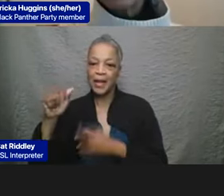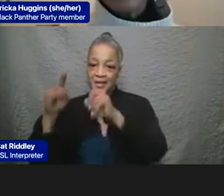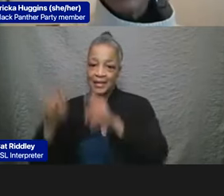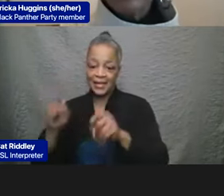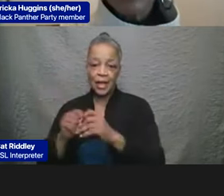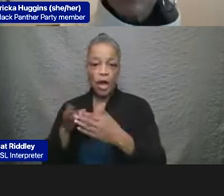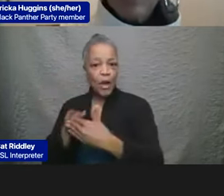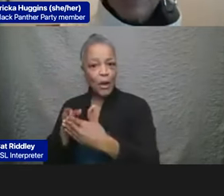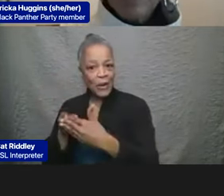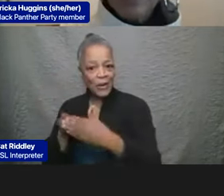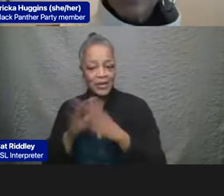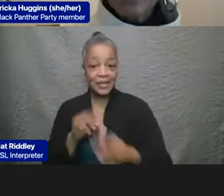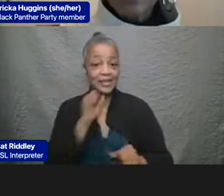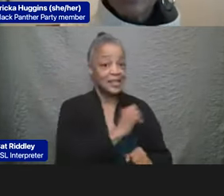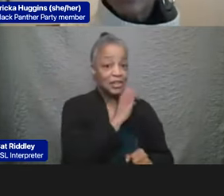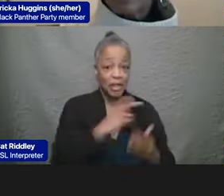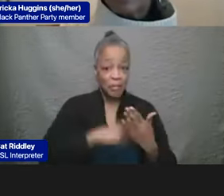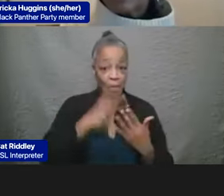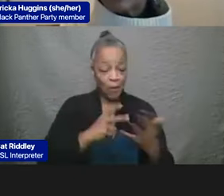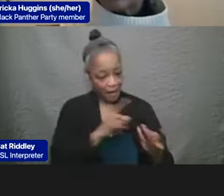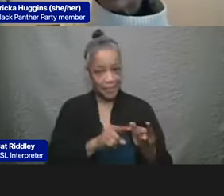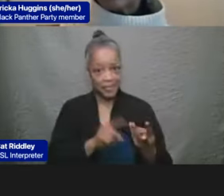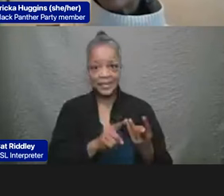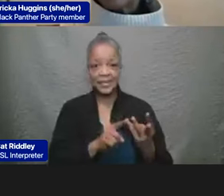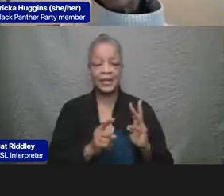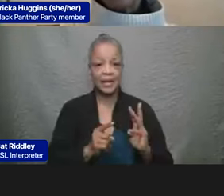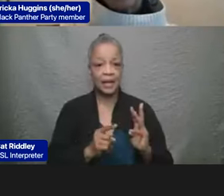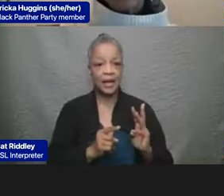our seniors programs,